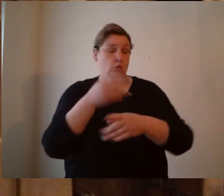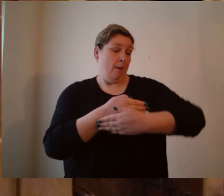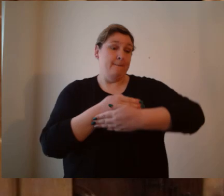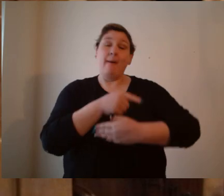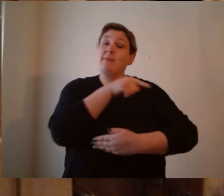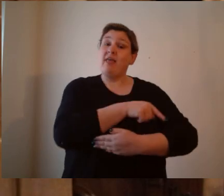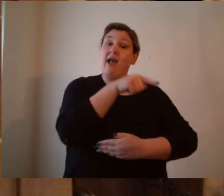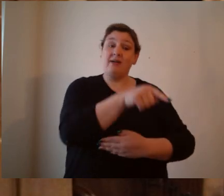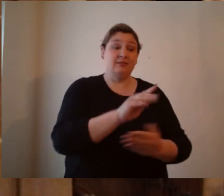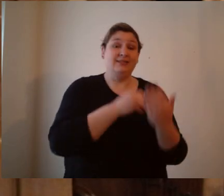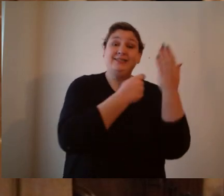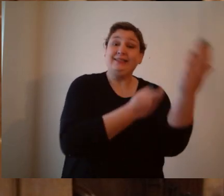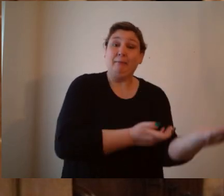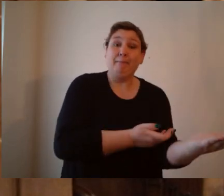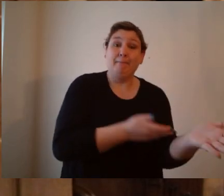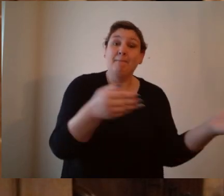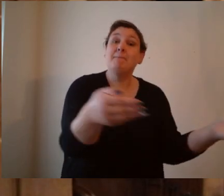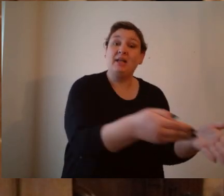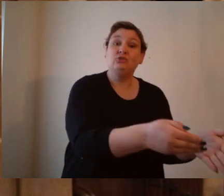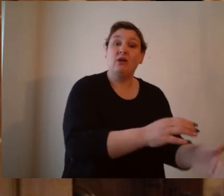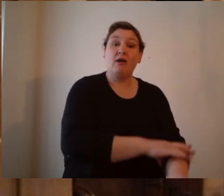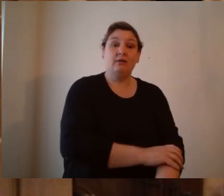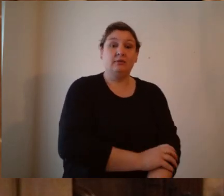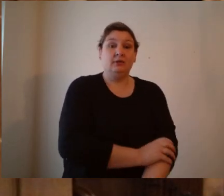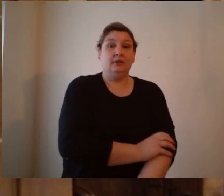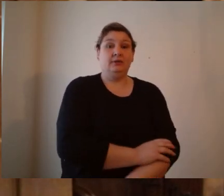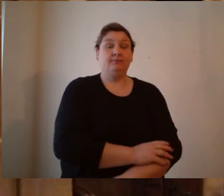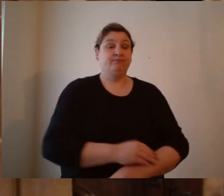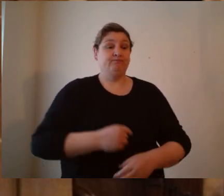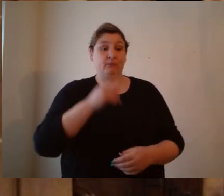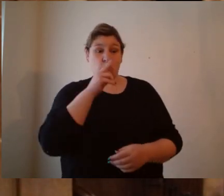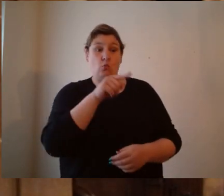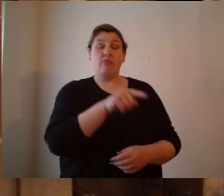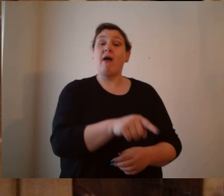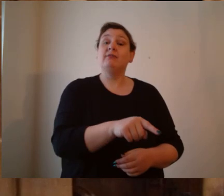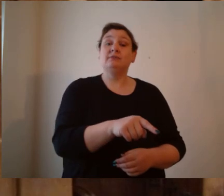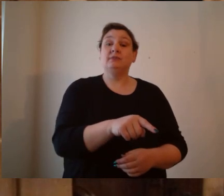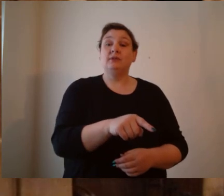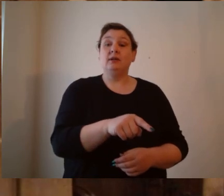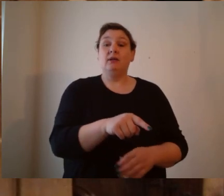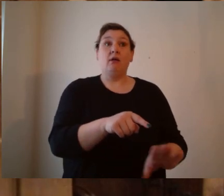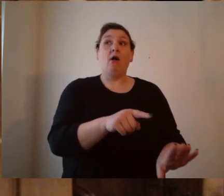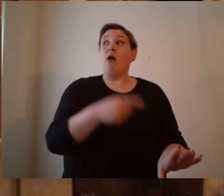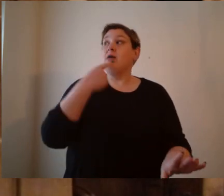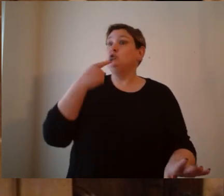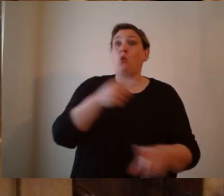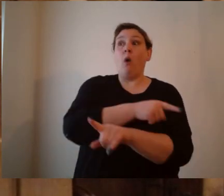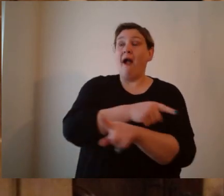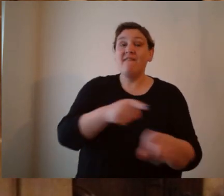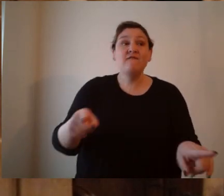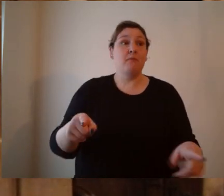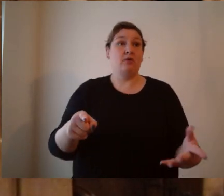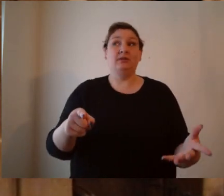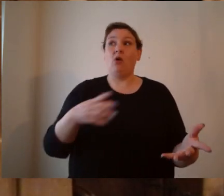the child lying in the manger. When they saw this, they made known what had